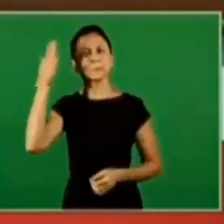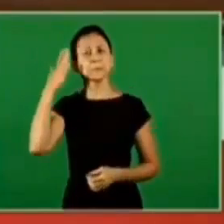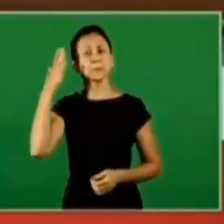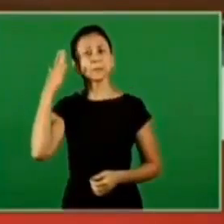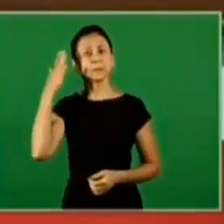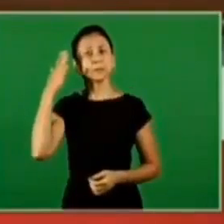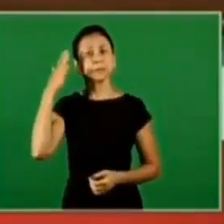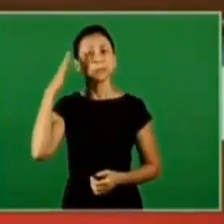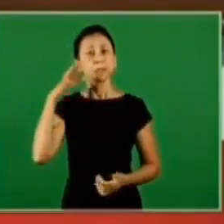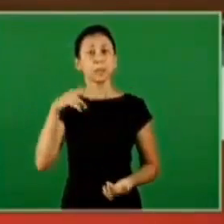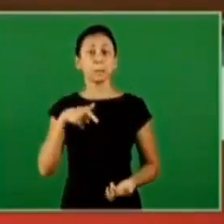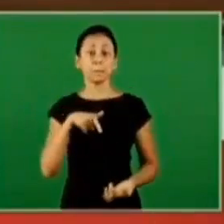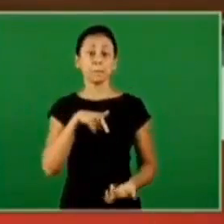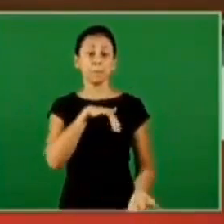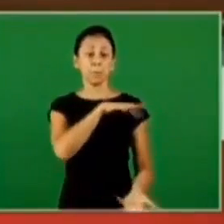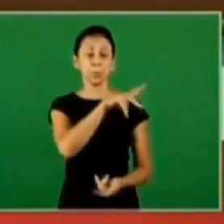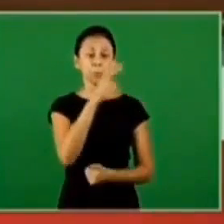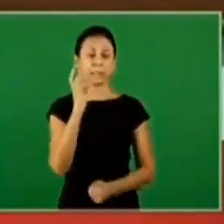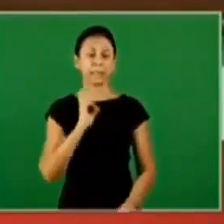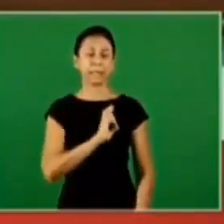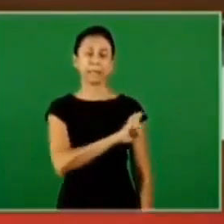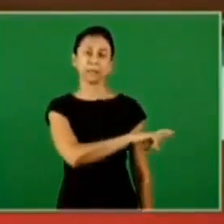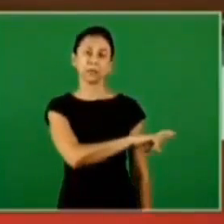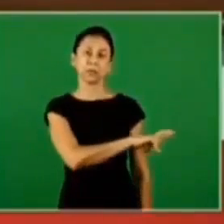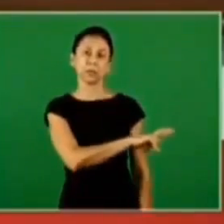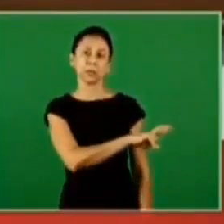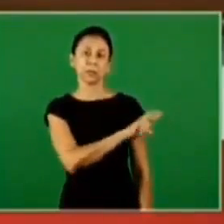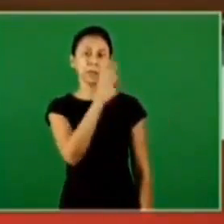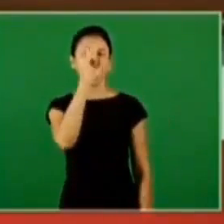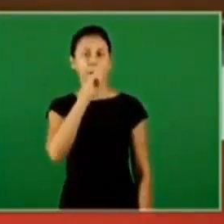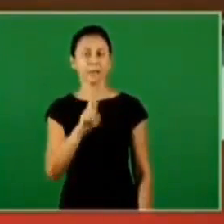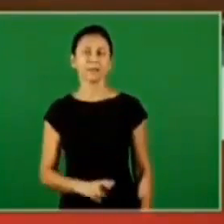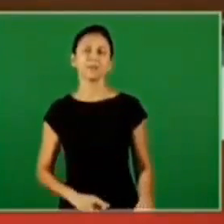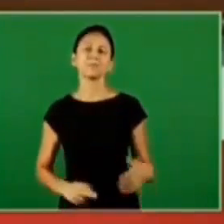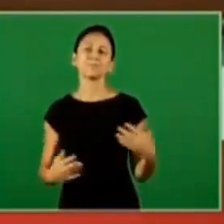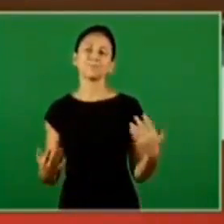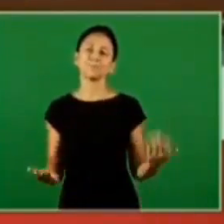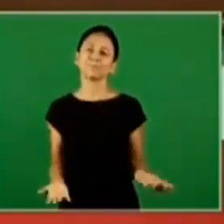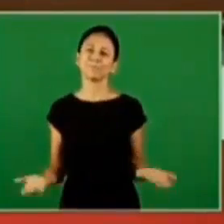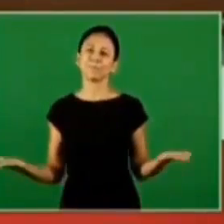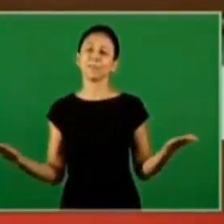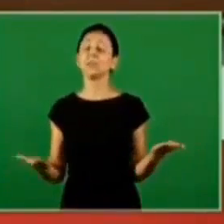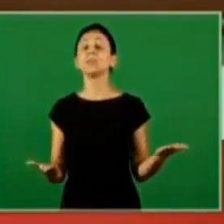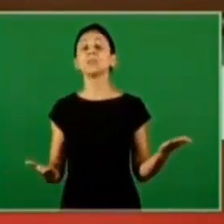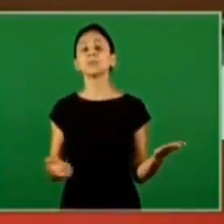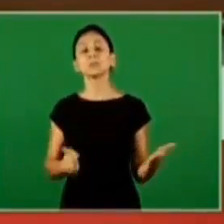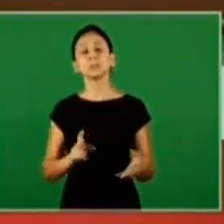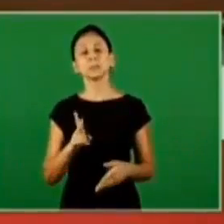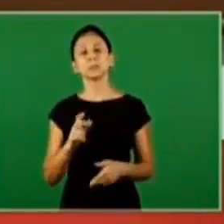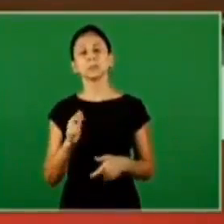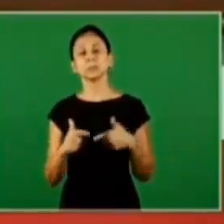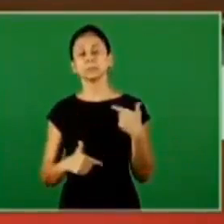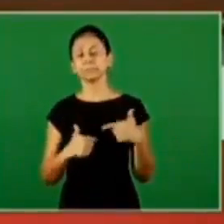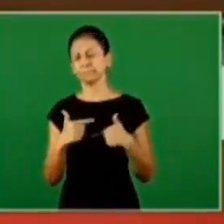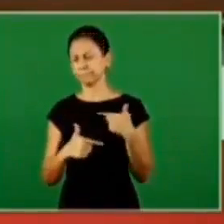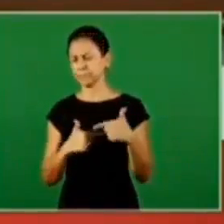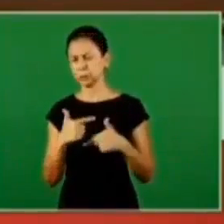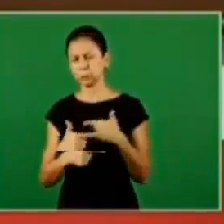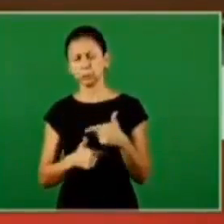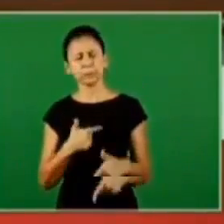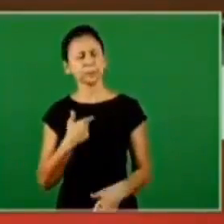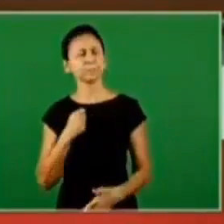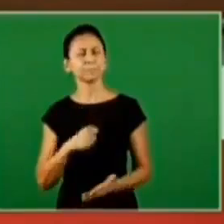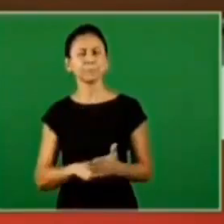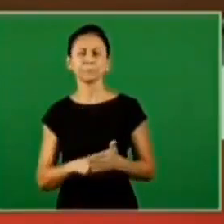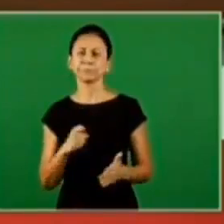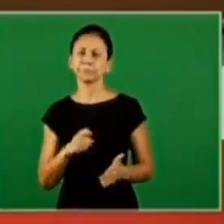and the world came with the revelation against the revelation. And what is our great struggle today